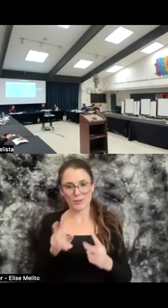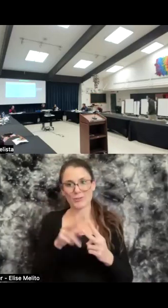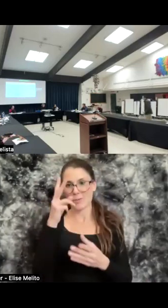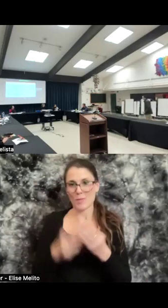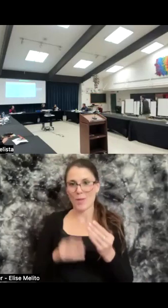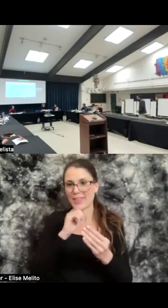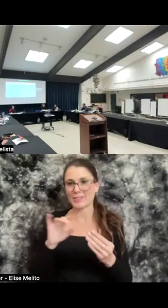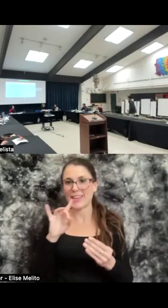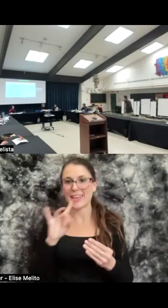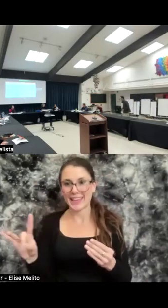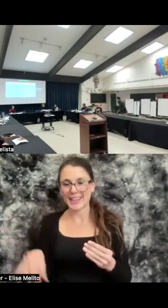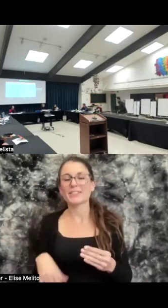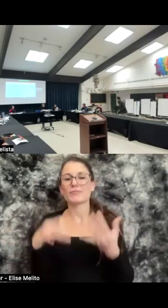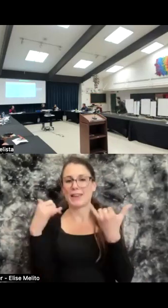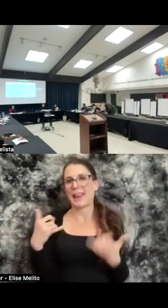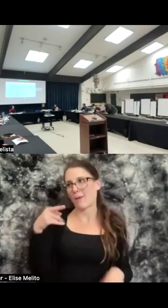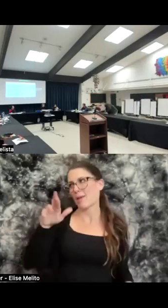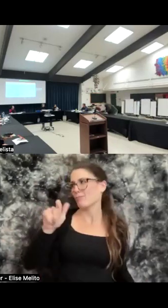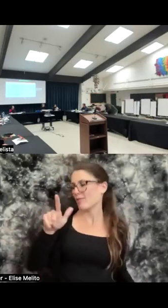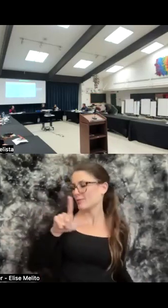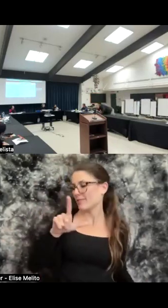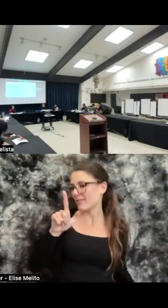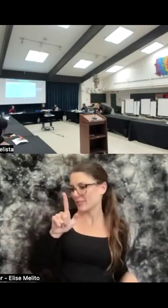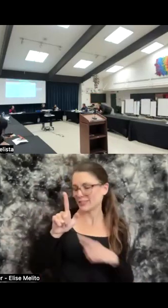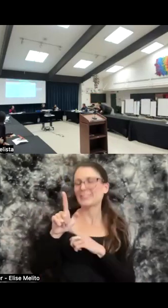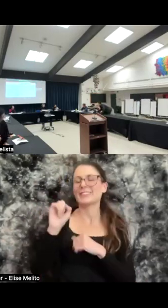until April 21st. And I'm the secretary.